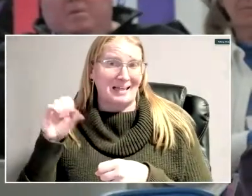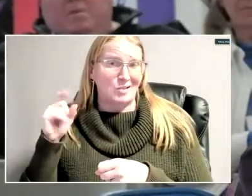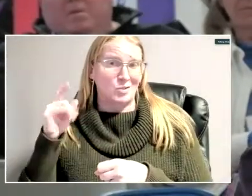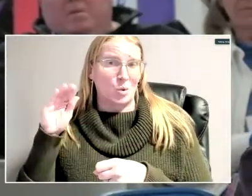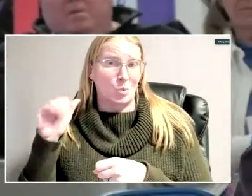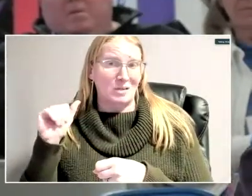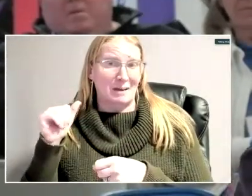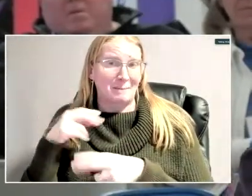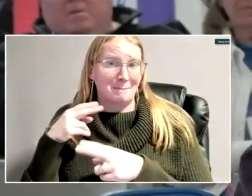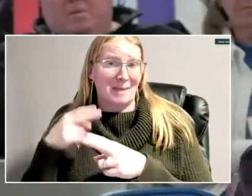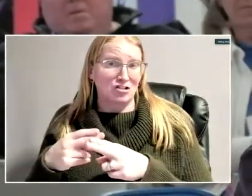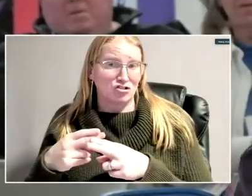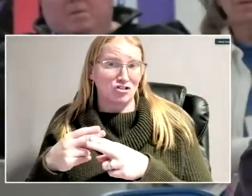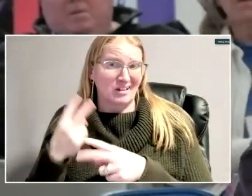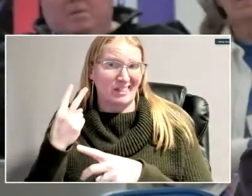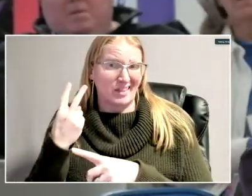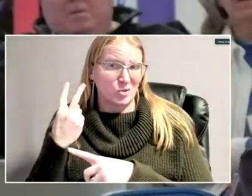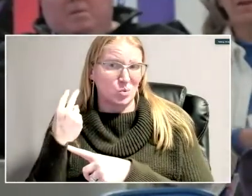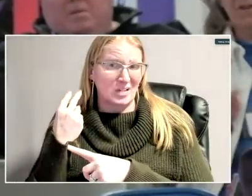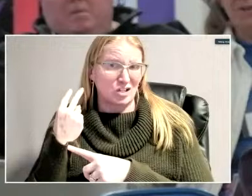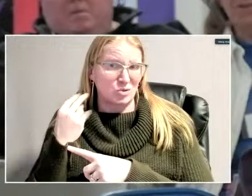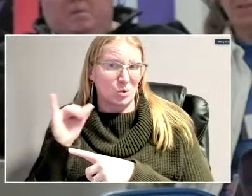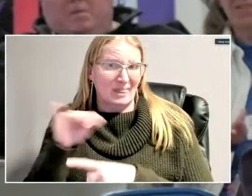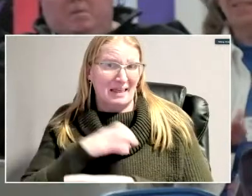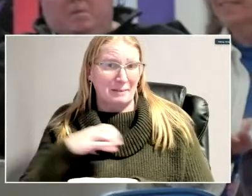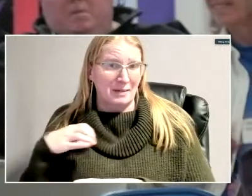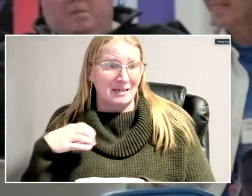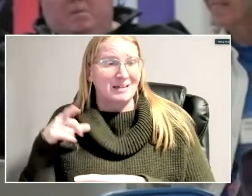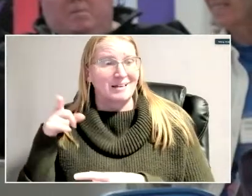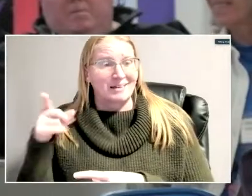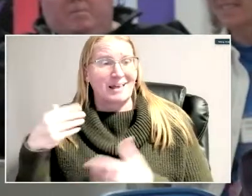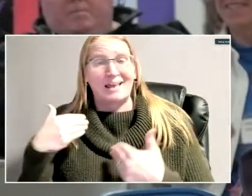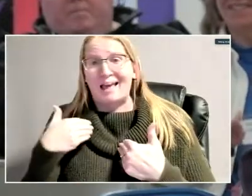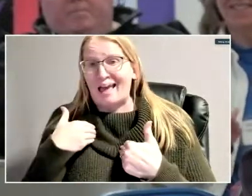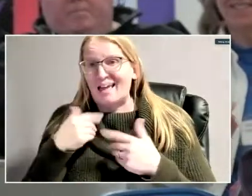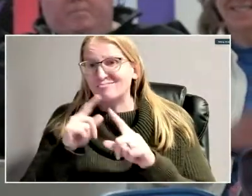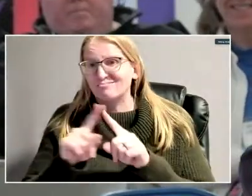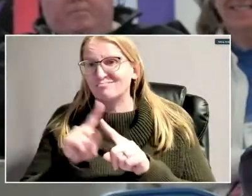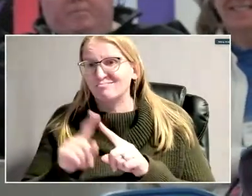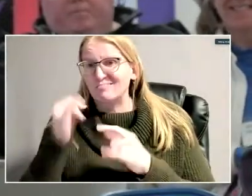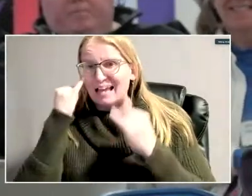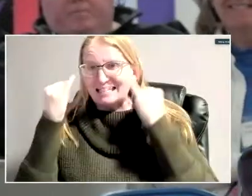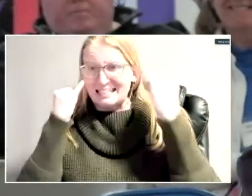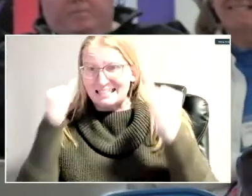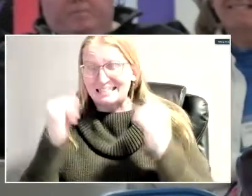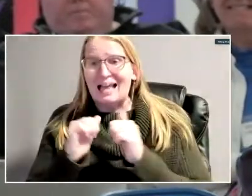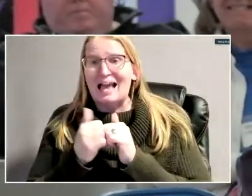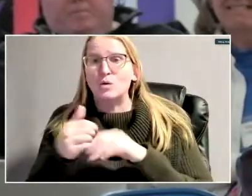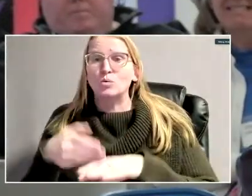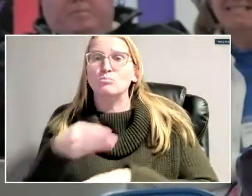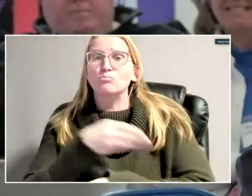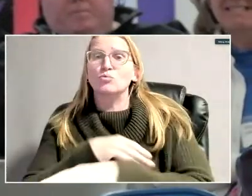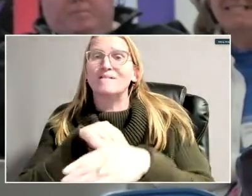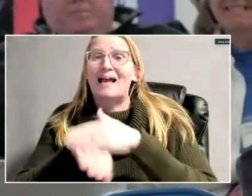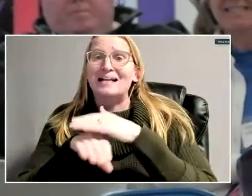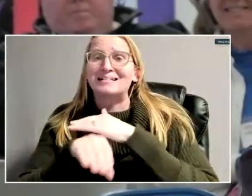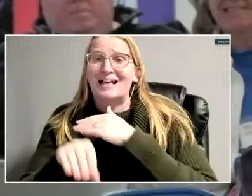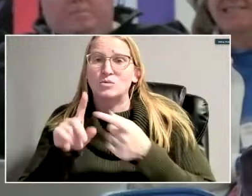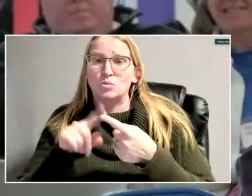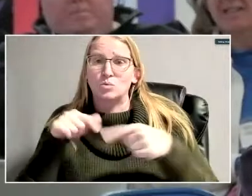ago which increased which had various uh suggestions about how to increase access to this